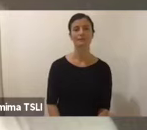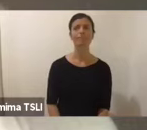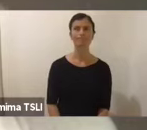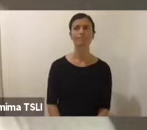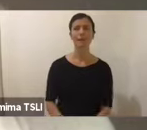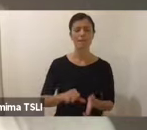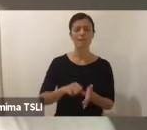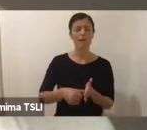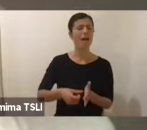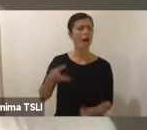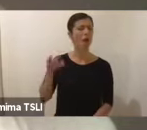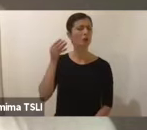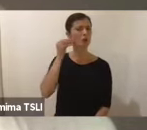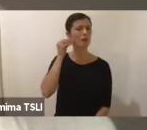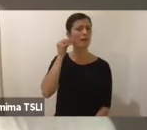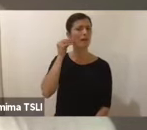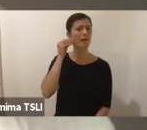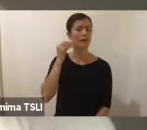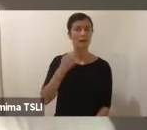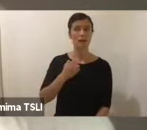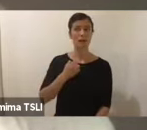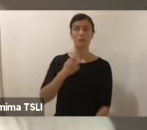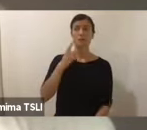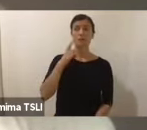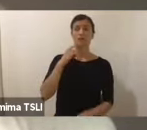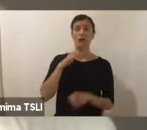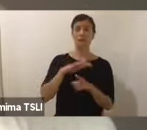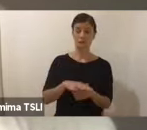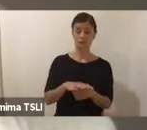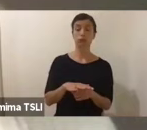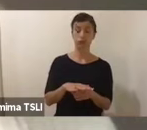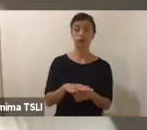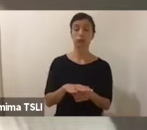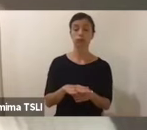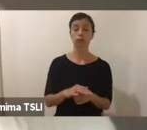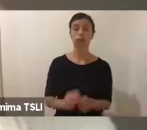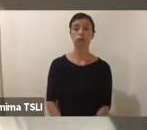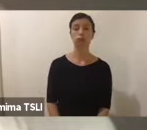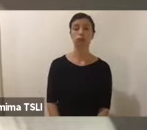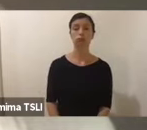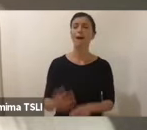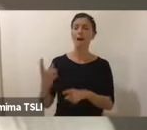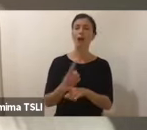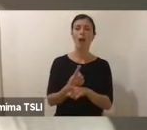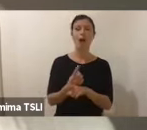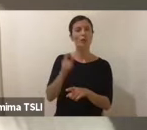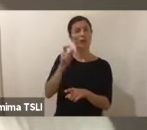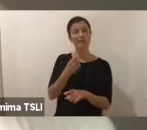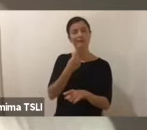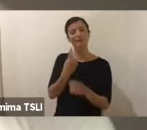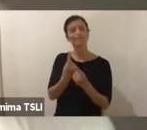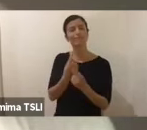to hear that and i'd be trying to remind myself of that and i i i heard someone say something very beautiful uh last week which was um